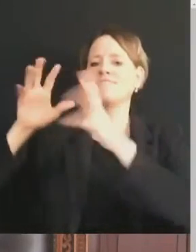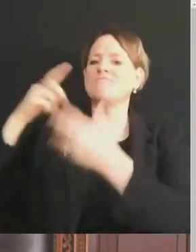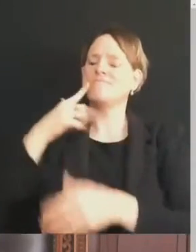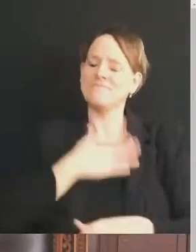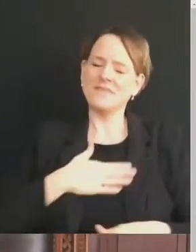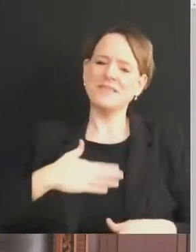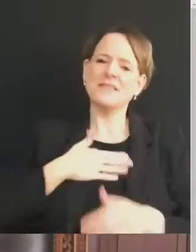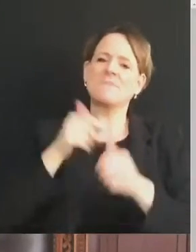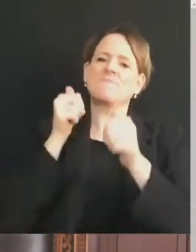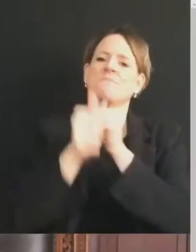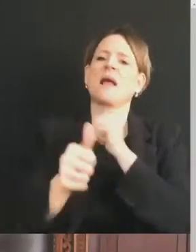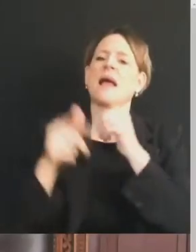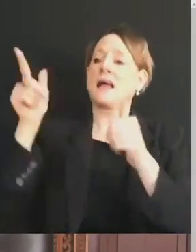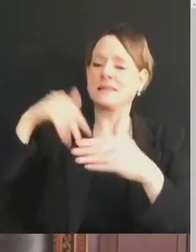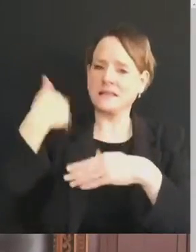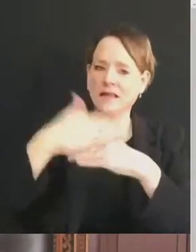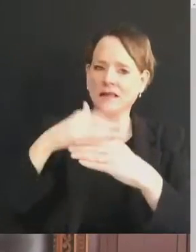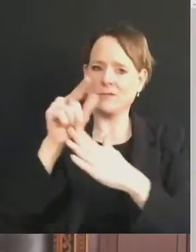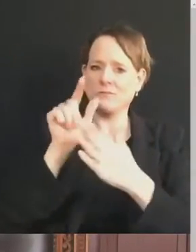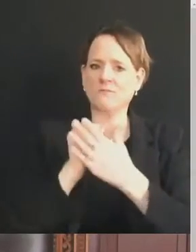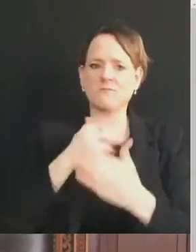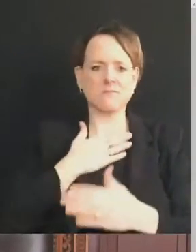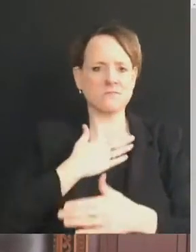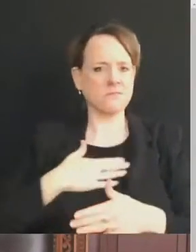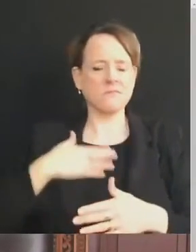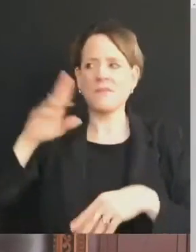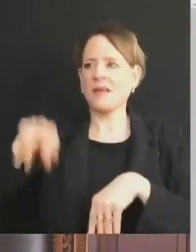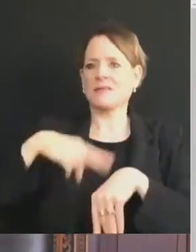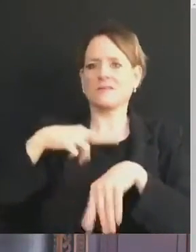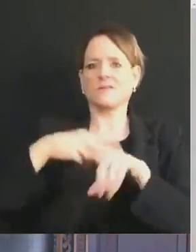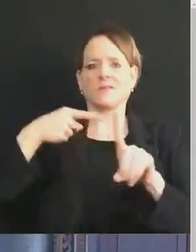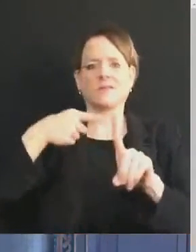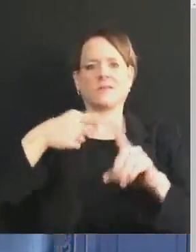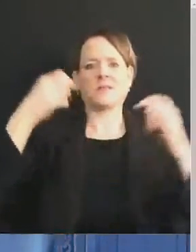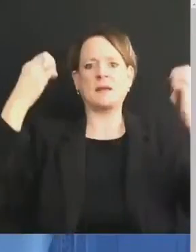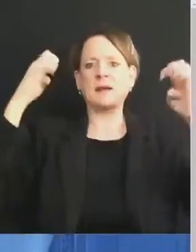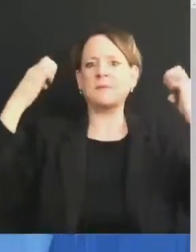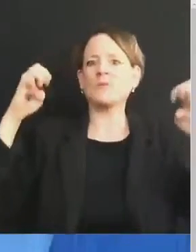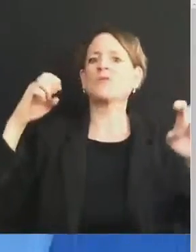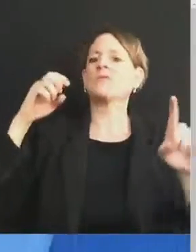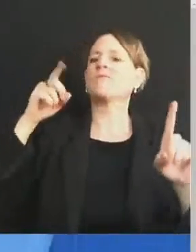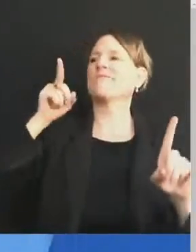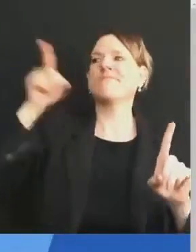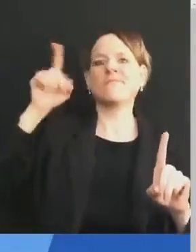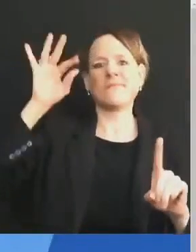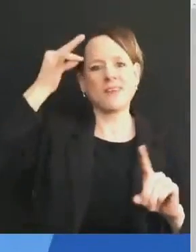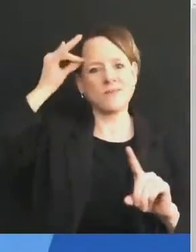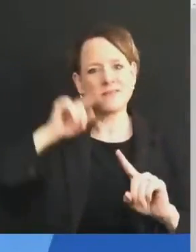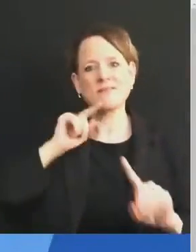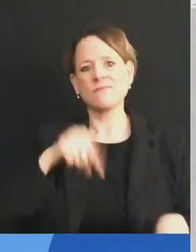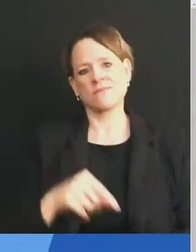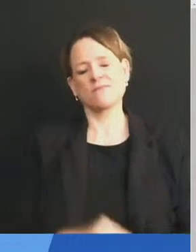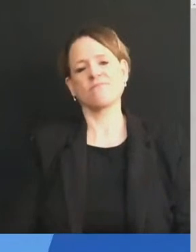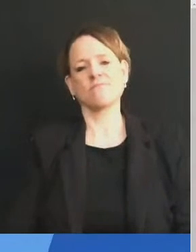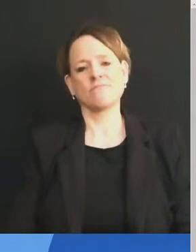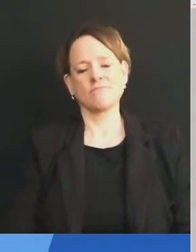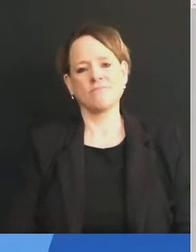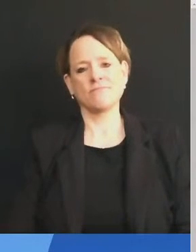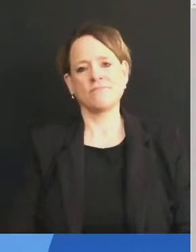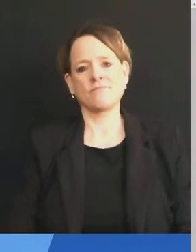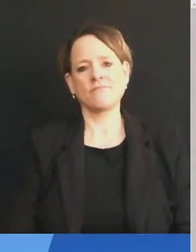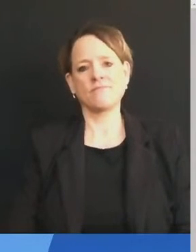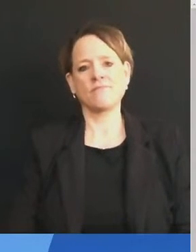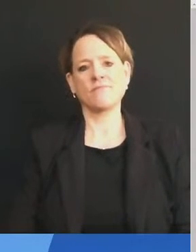We need national response. Thank you, Mitchell. Now to Bruce Marcus from WRJO in Eagle